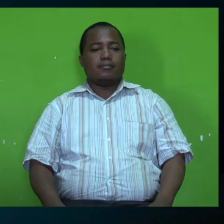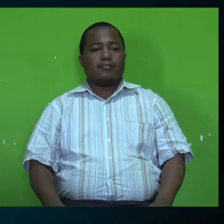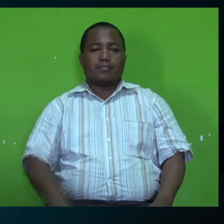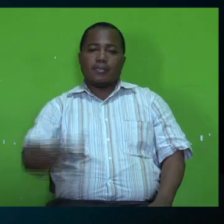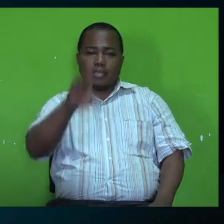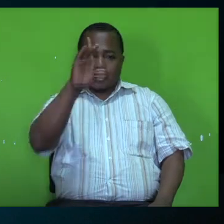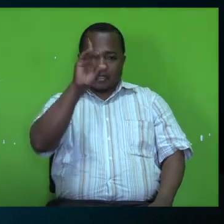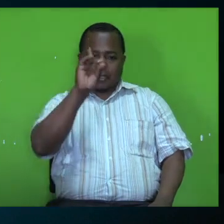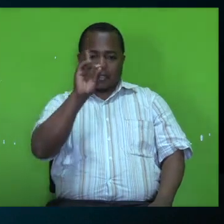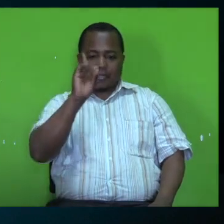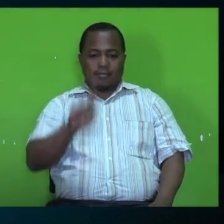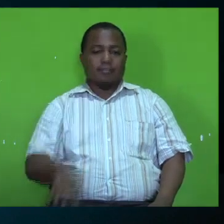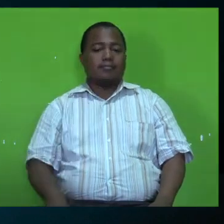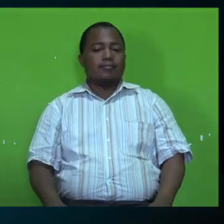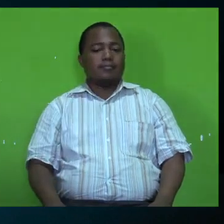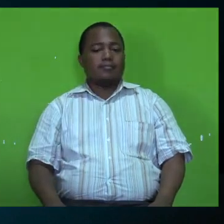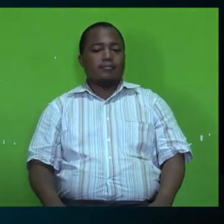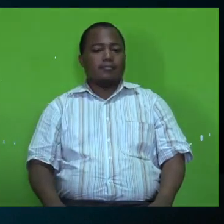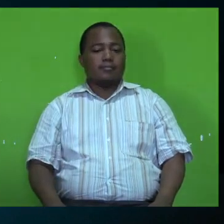D.